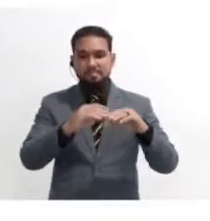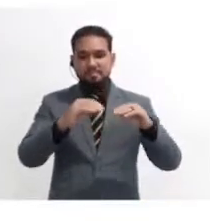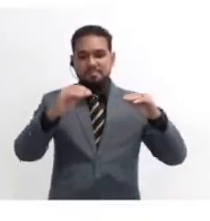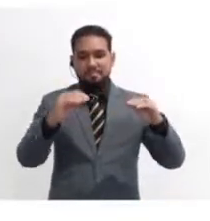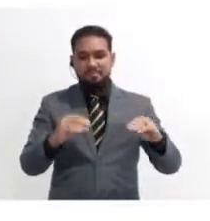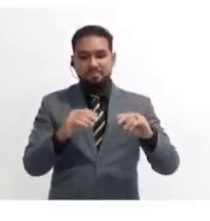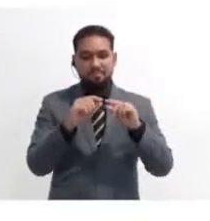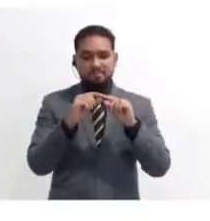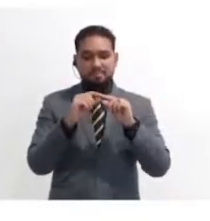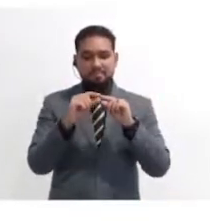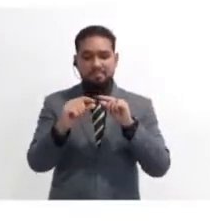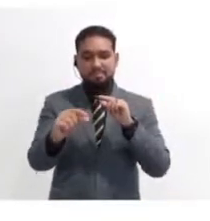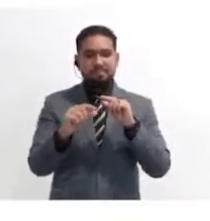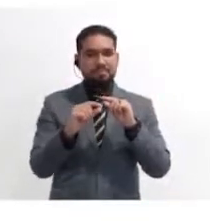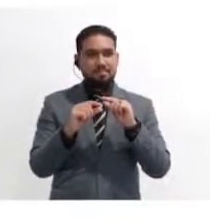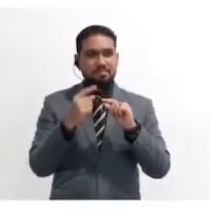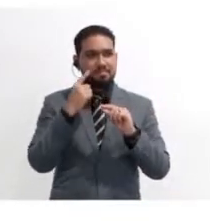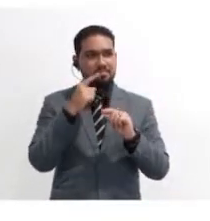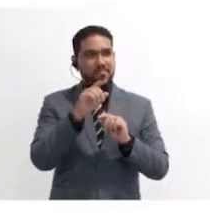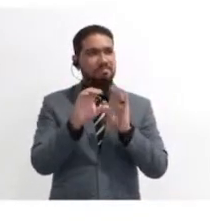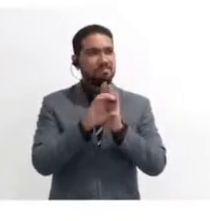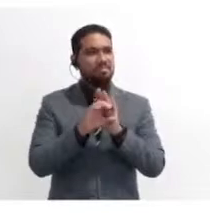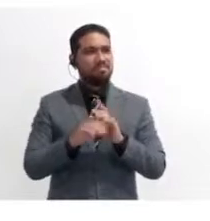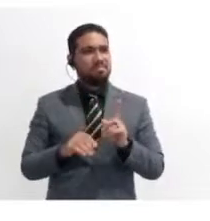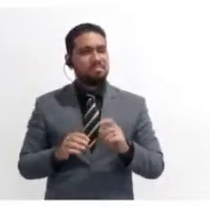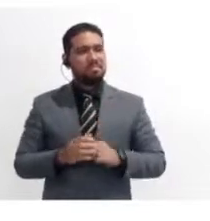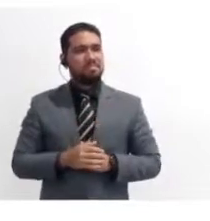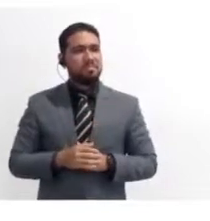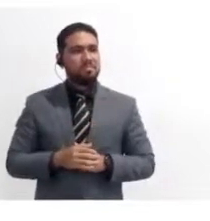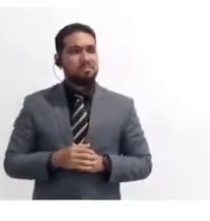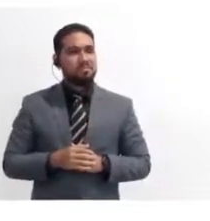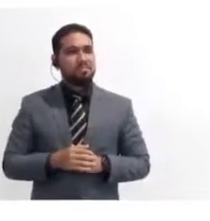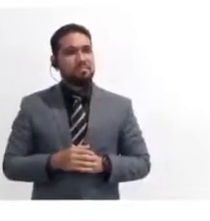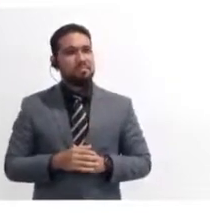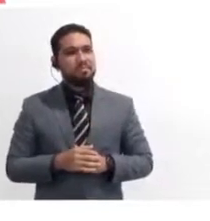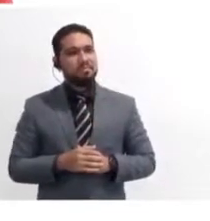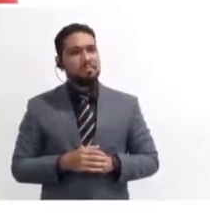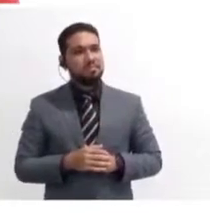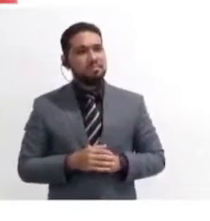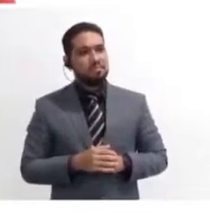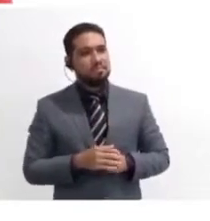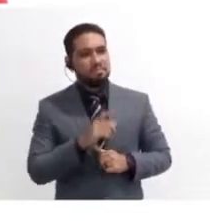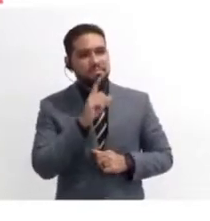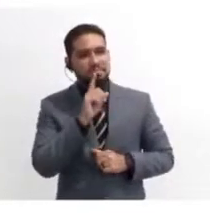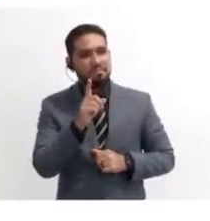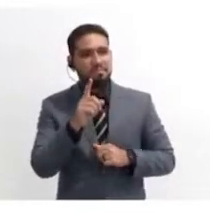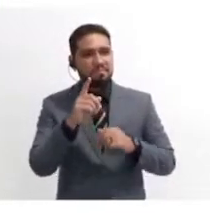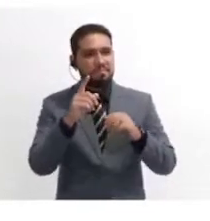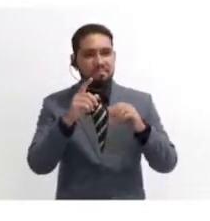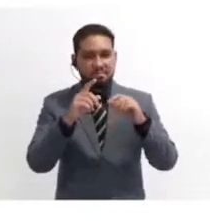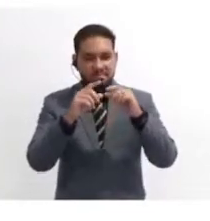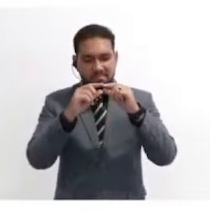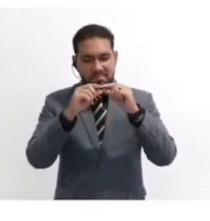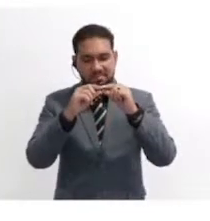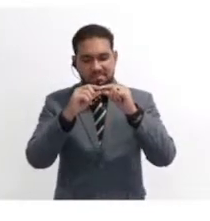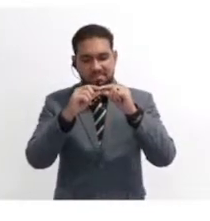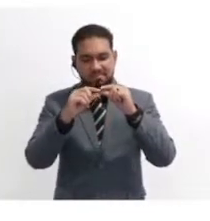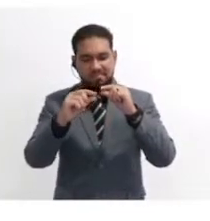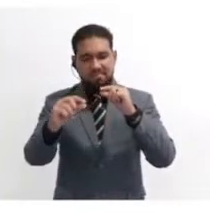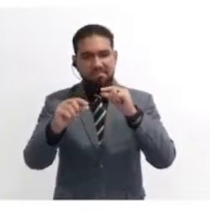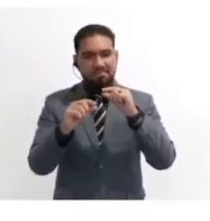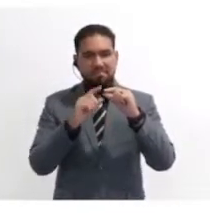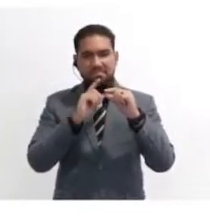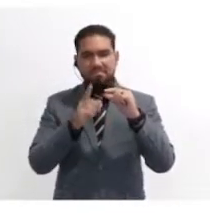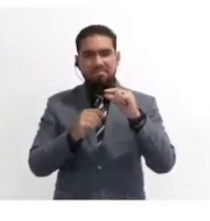So that has, but because of that, it's a very thin package, right? It's not much thicker than the chip itself. It